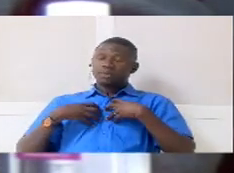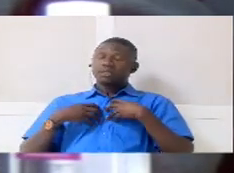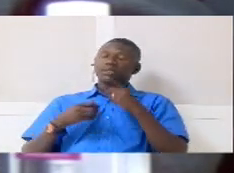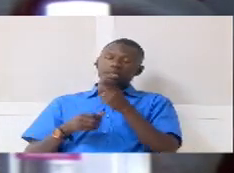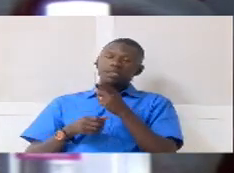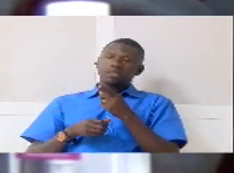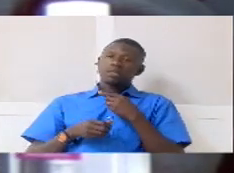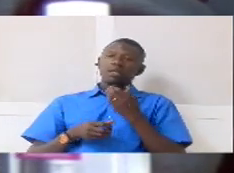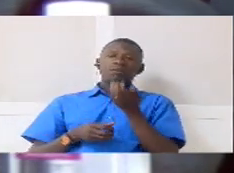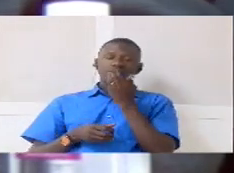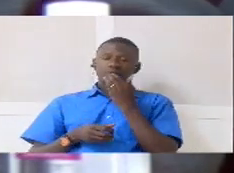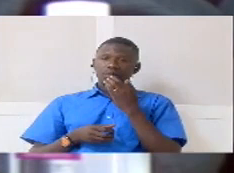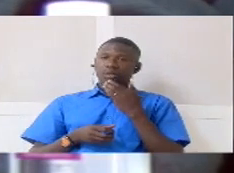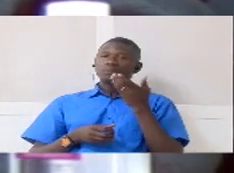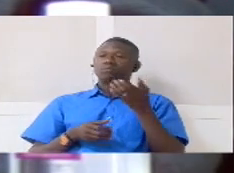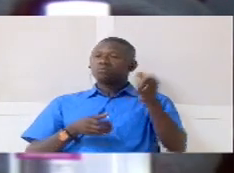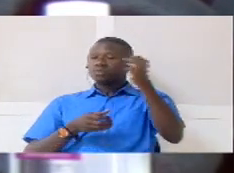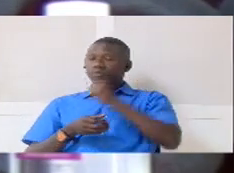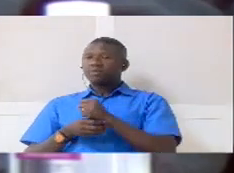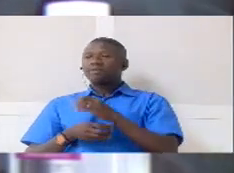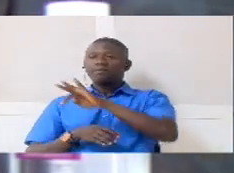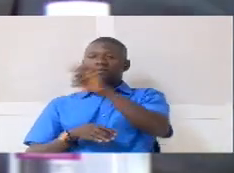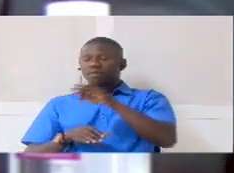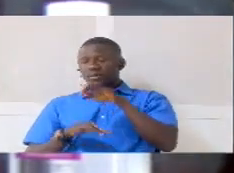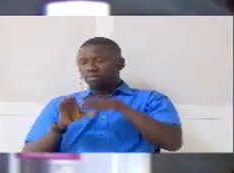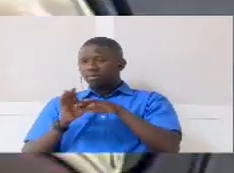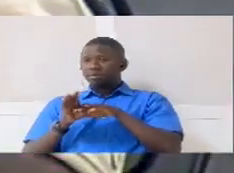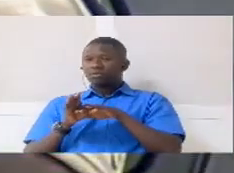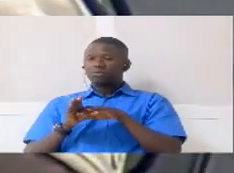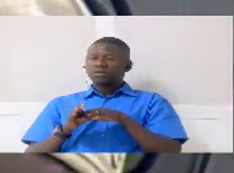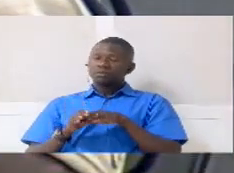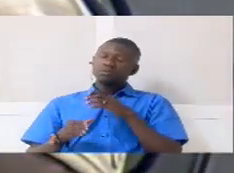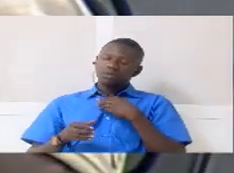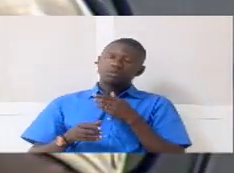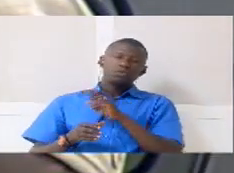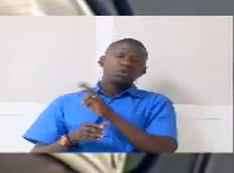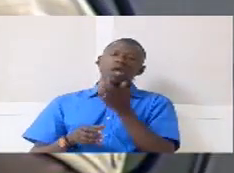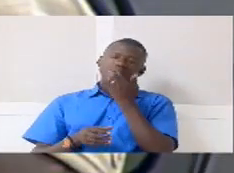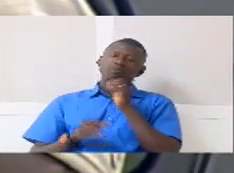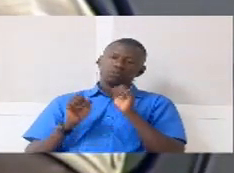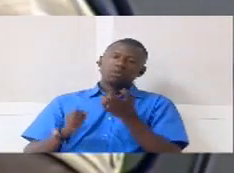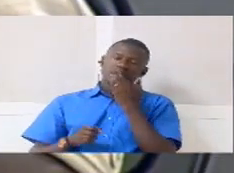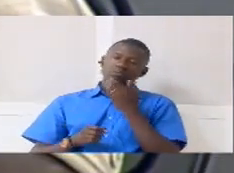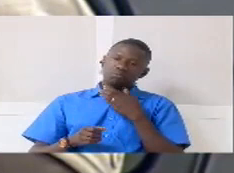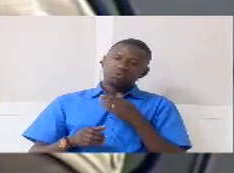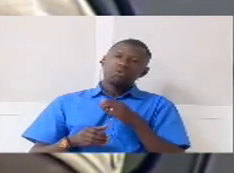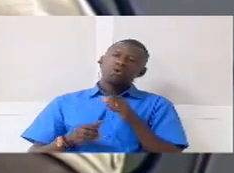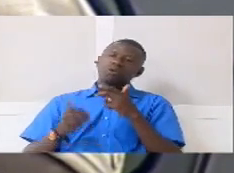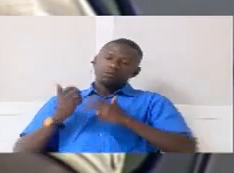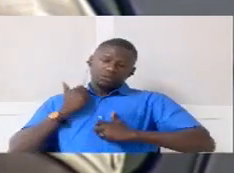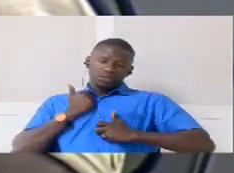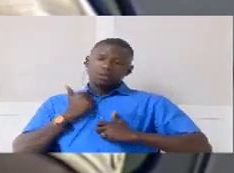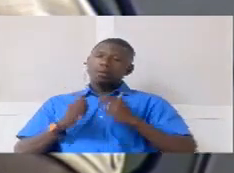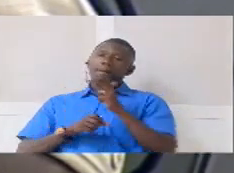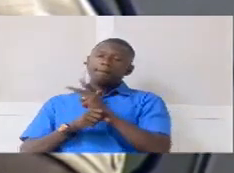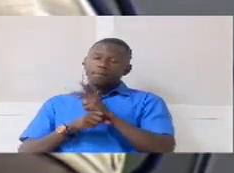consumed by the prison officers. Seria niro dosora jang mola jame alon ko seria niro di jang ko wato men na be muto